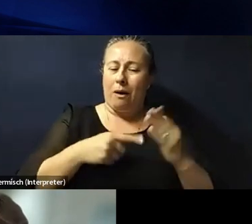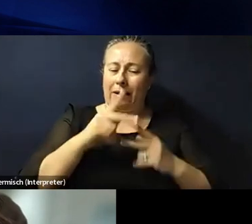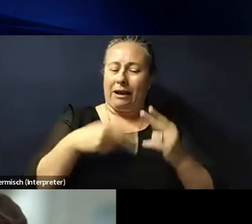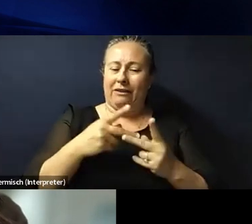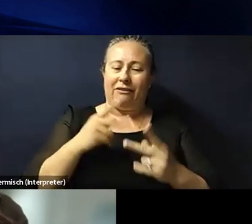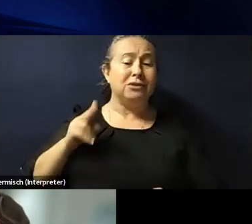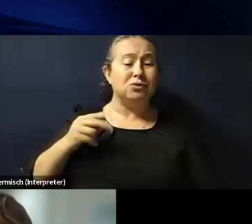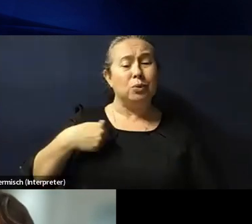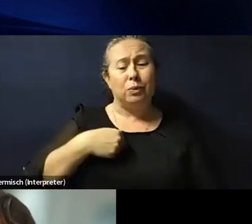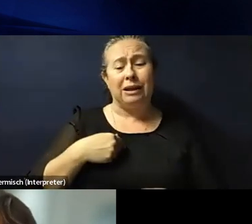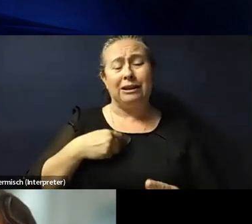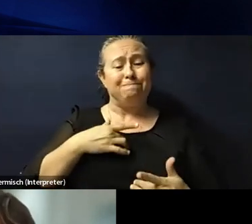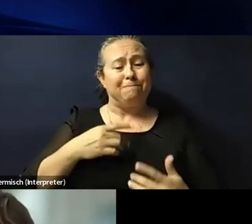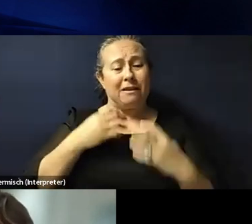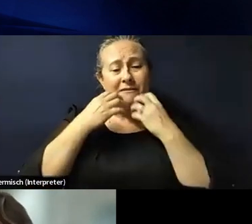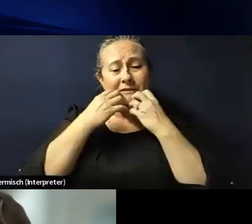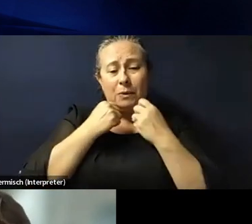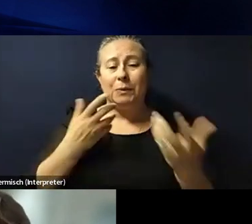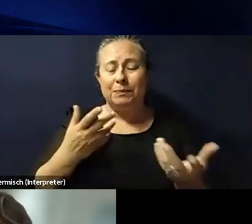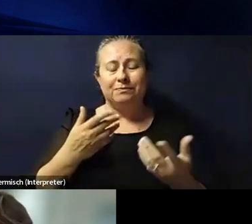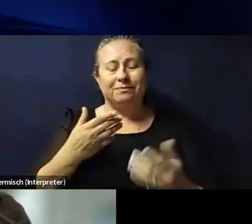to keep. Yeah. Thank you.